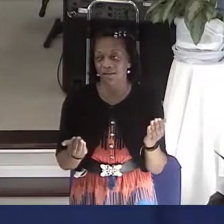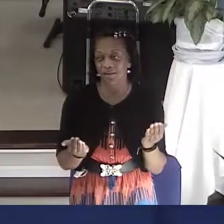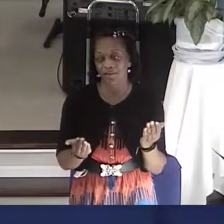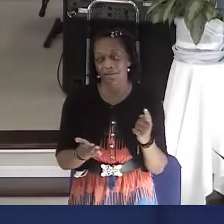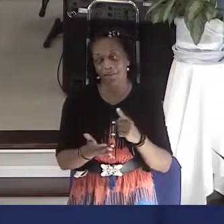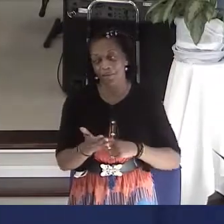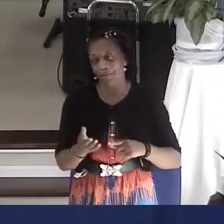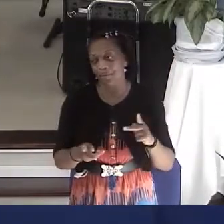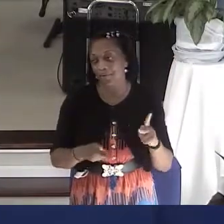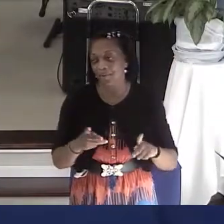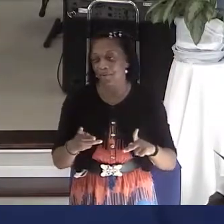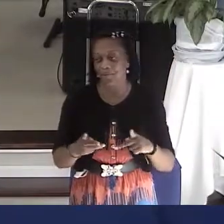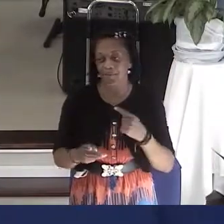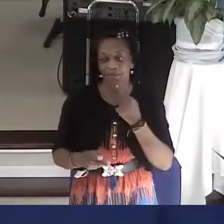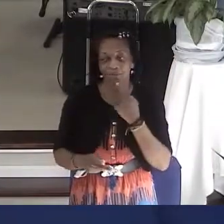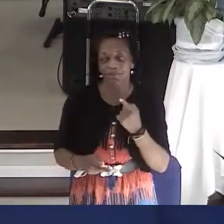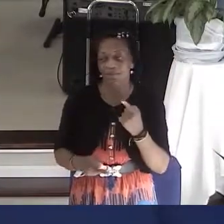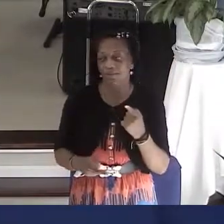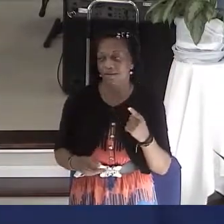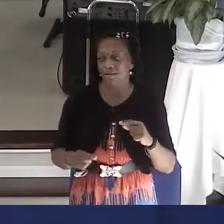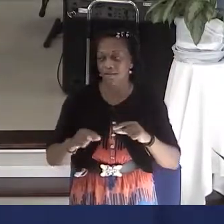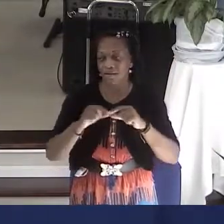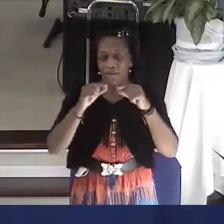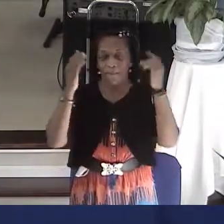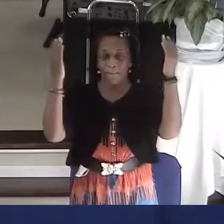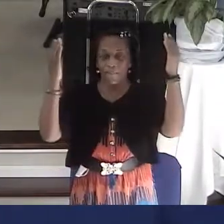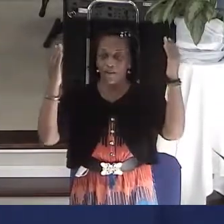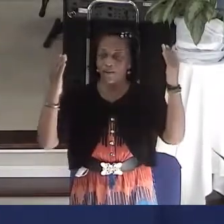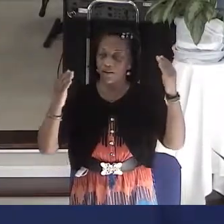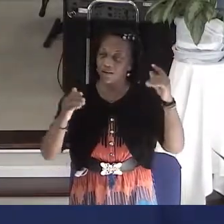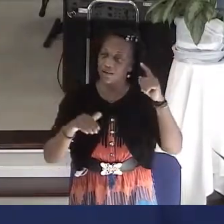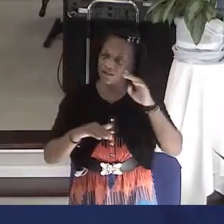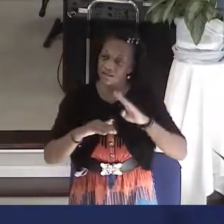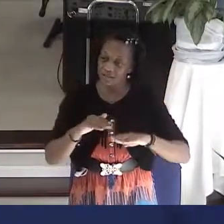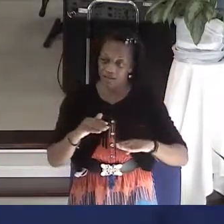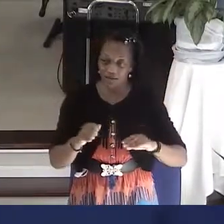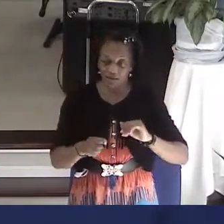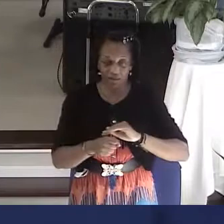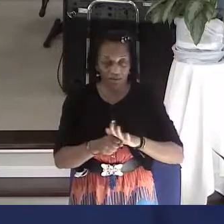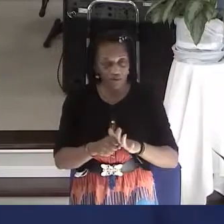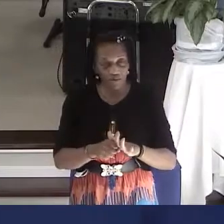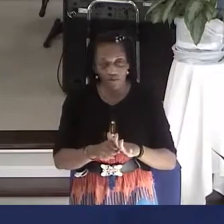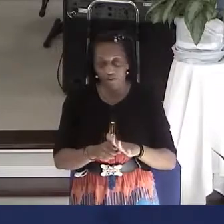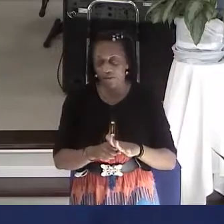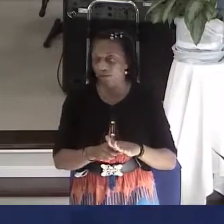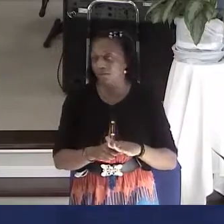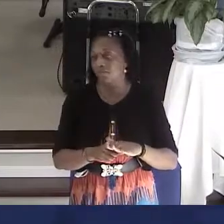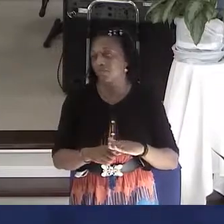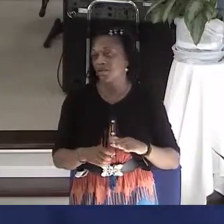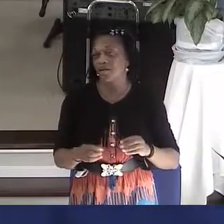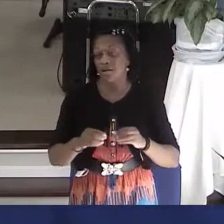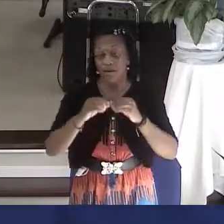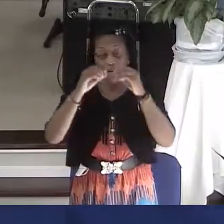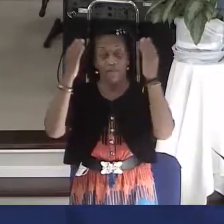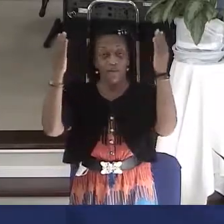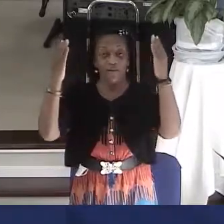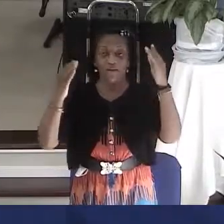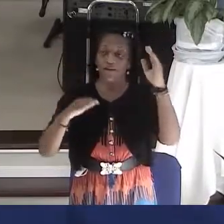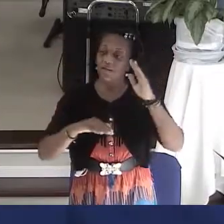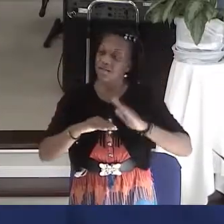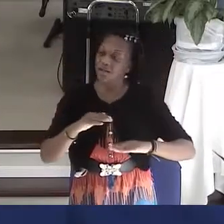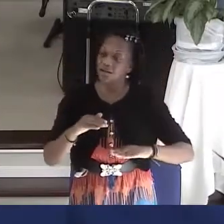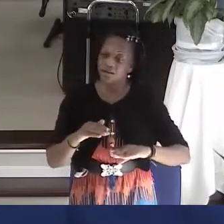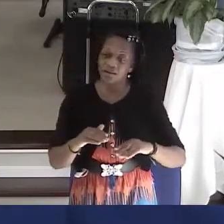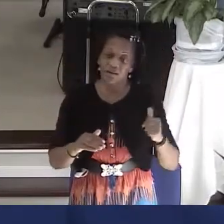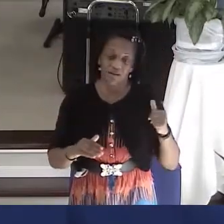that Jesus is bigger than coronavirus. I mean, you can't even see it with your naked eyes. But you know what